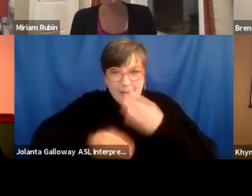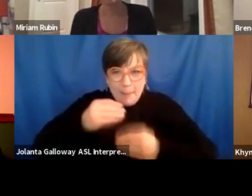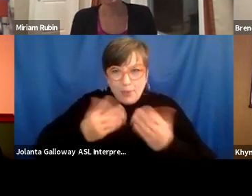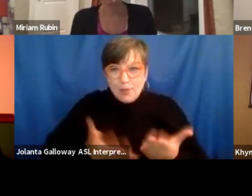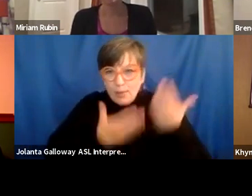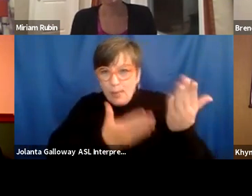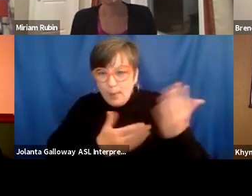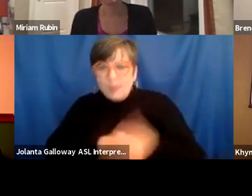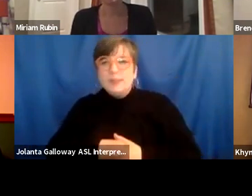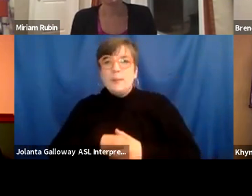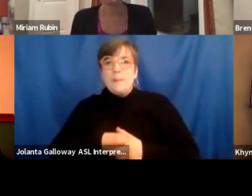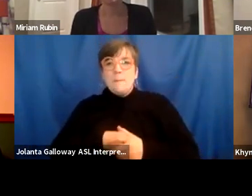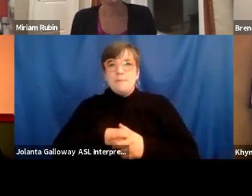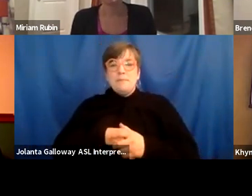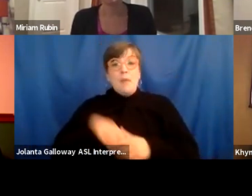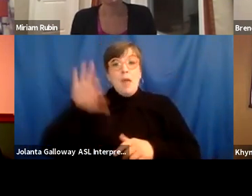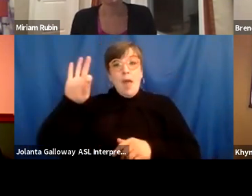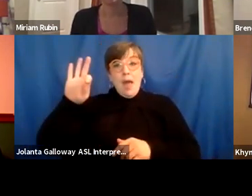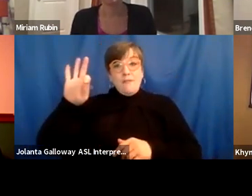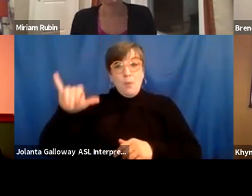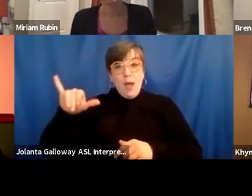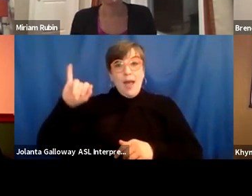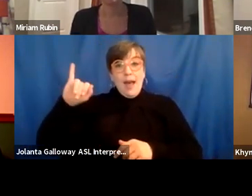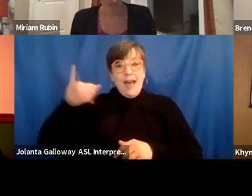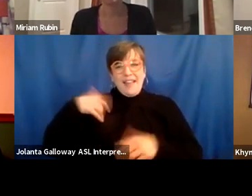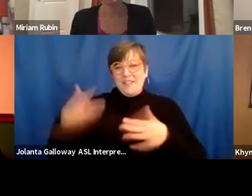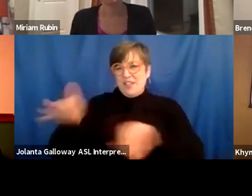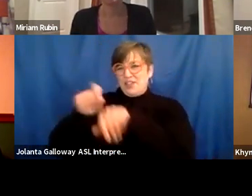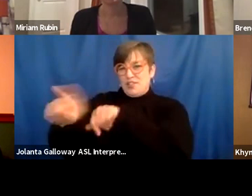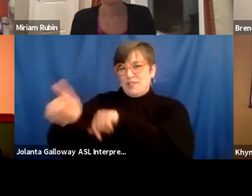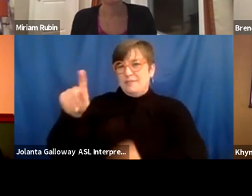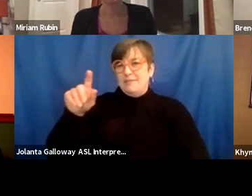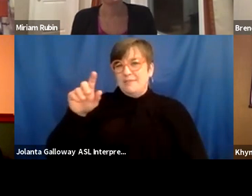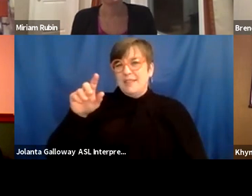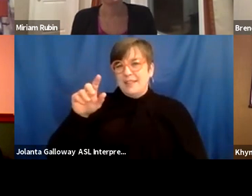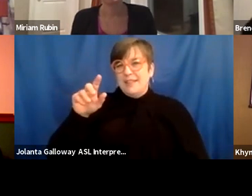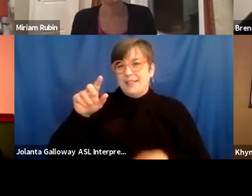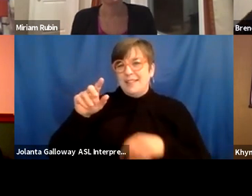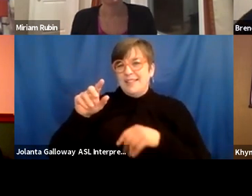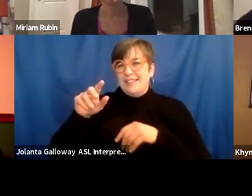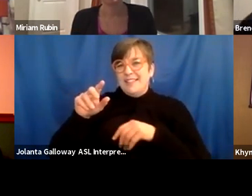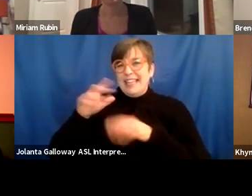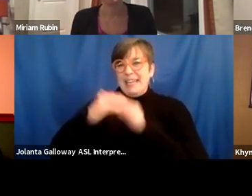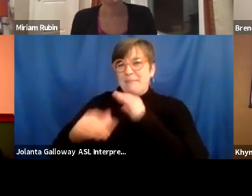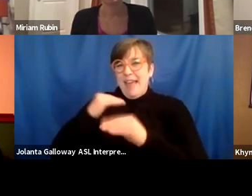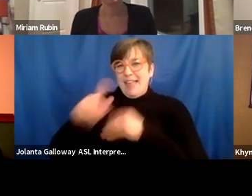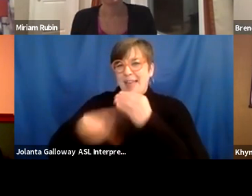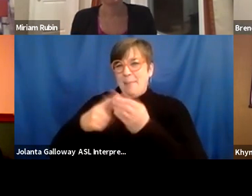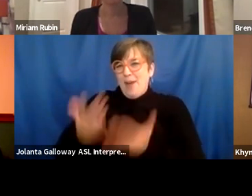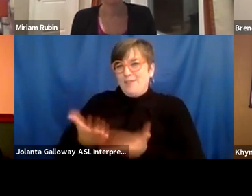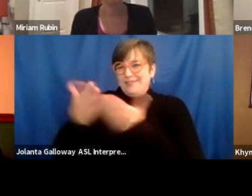proposal. FYI, I sent you an email, Mr. Kuder, about suggesting times when we can meet. But I